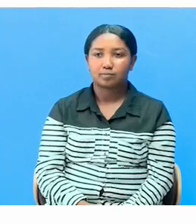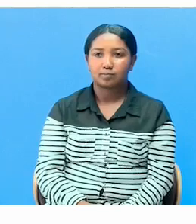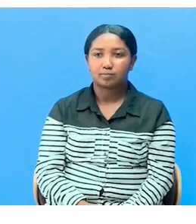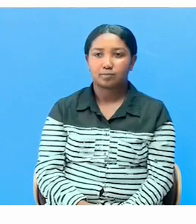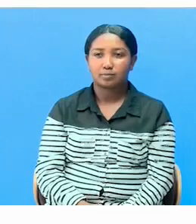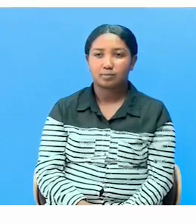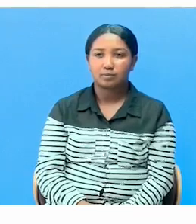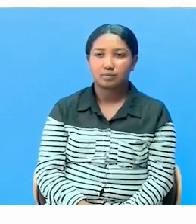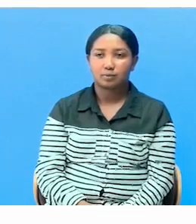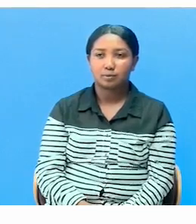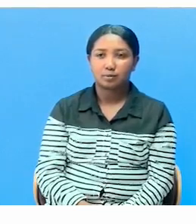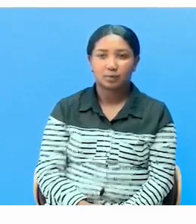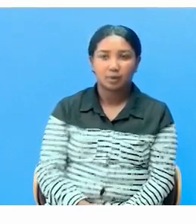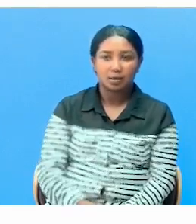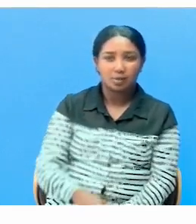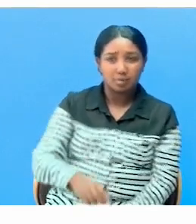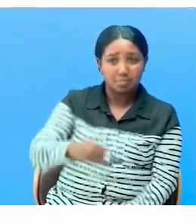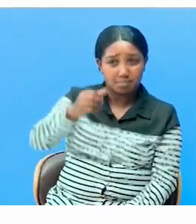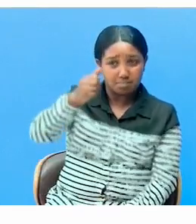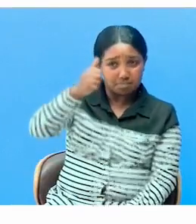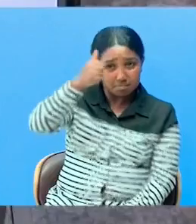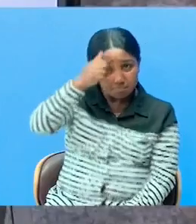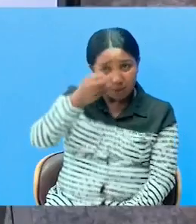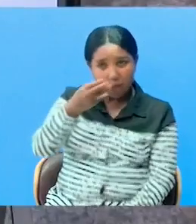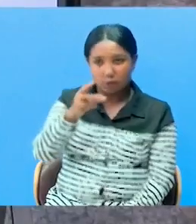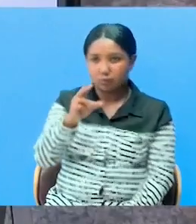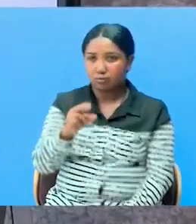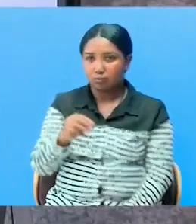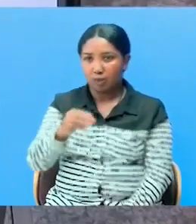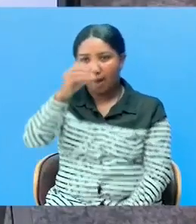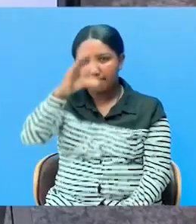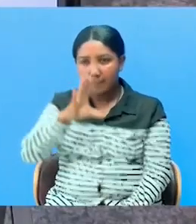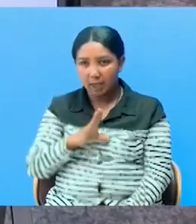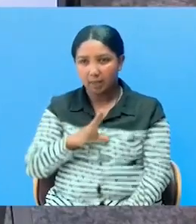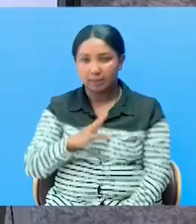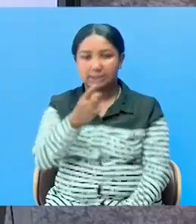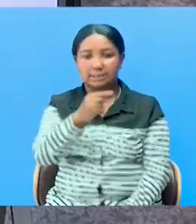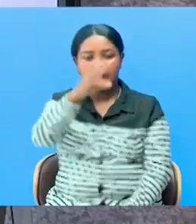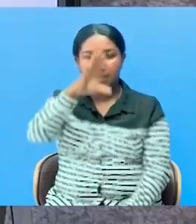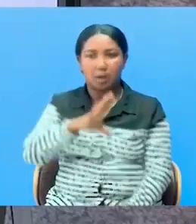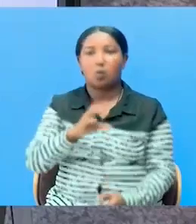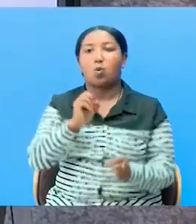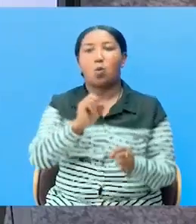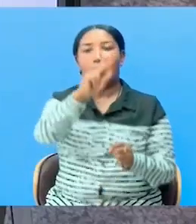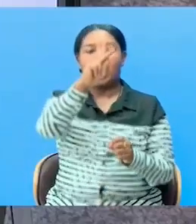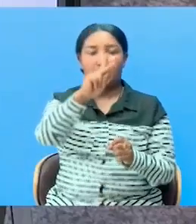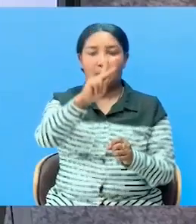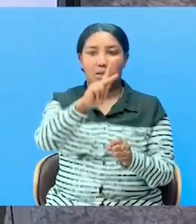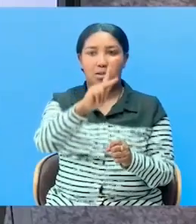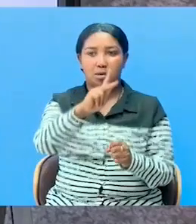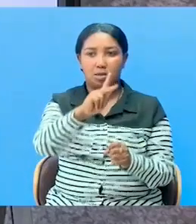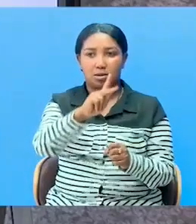we cannot say here a man, but it's possible to say what? The men, because they is go with both singular and